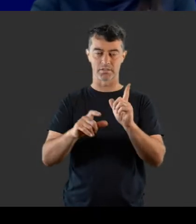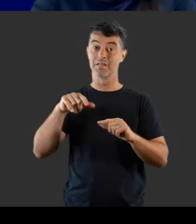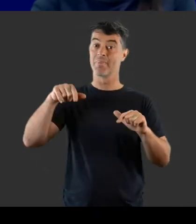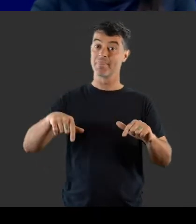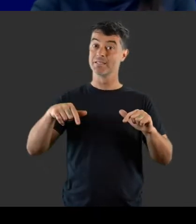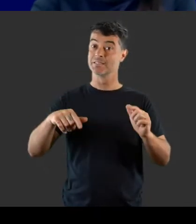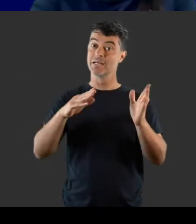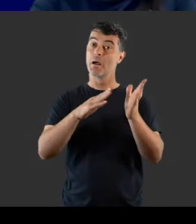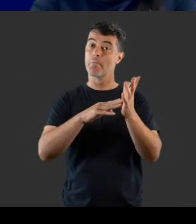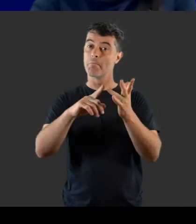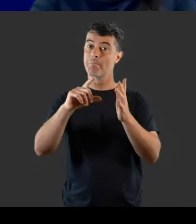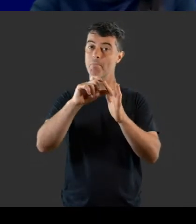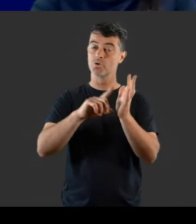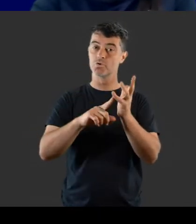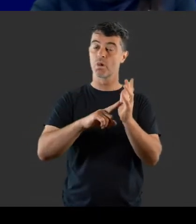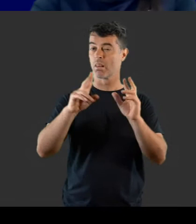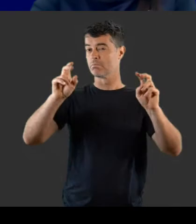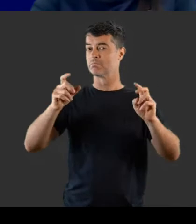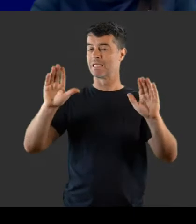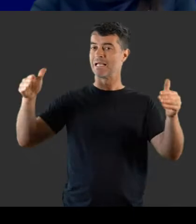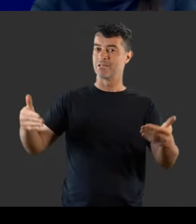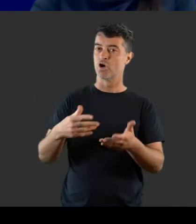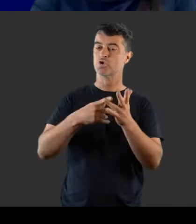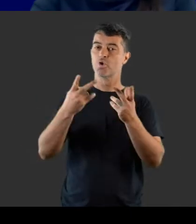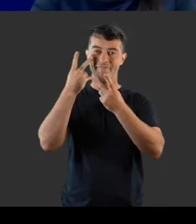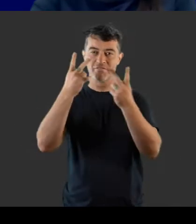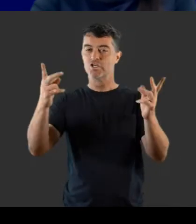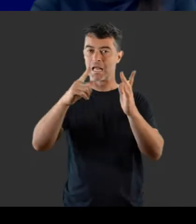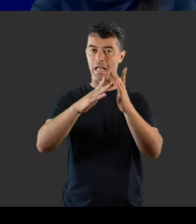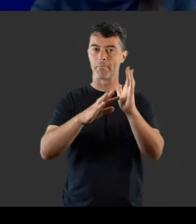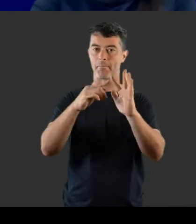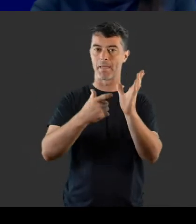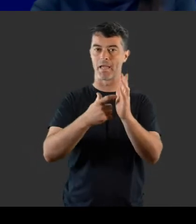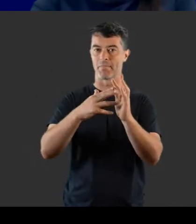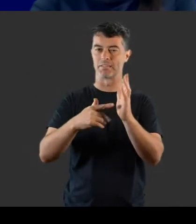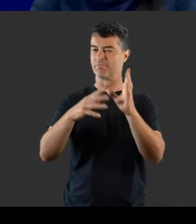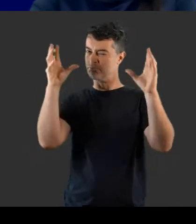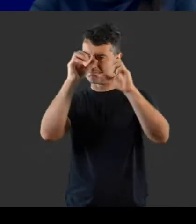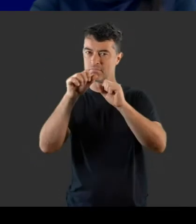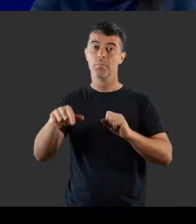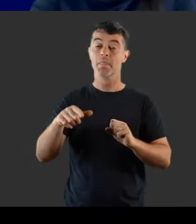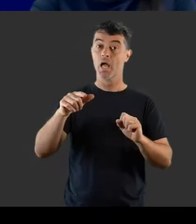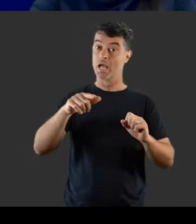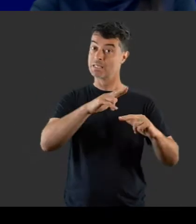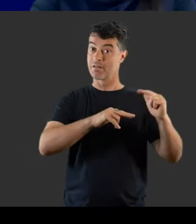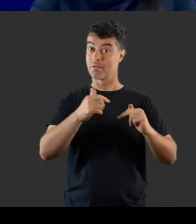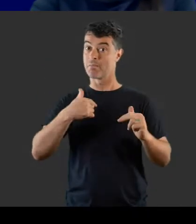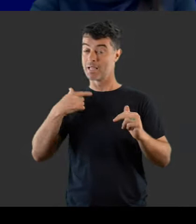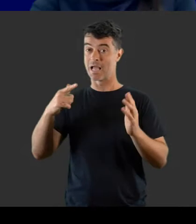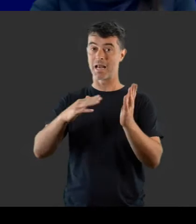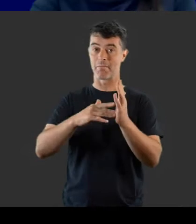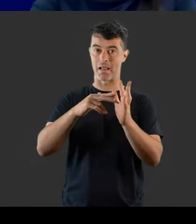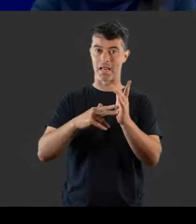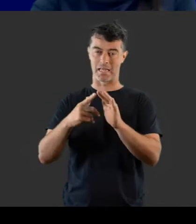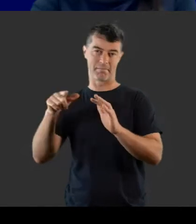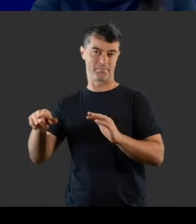McDonald. This module is titled Introduction to Vision Impairment. It was developed by myself